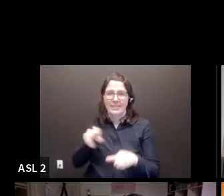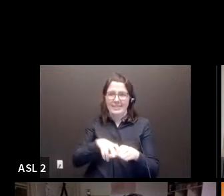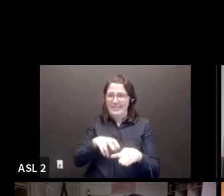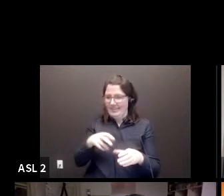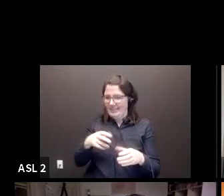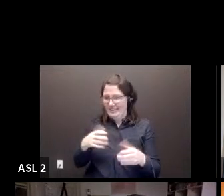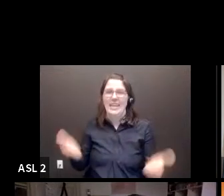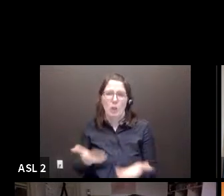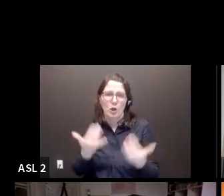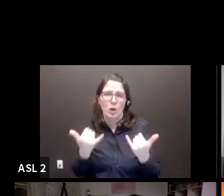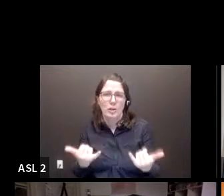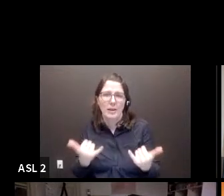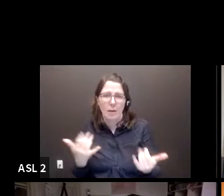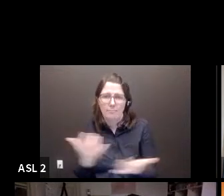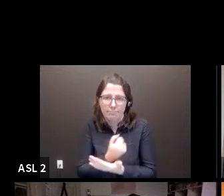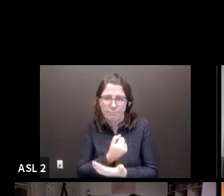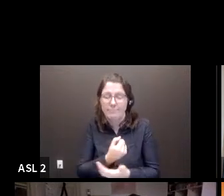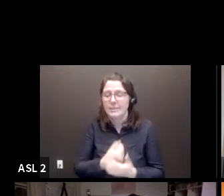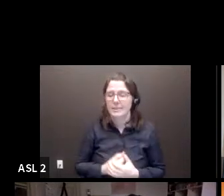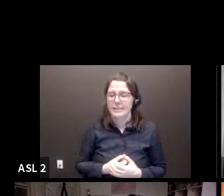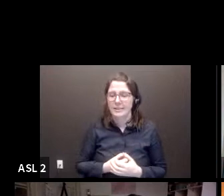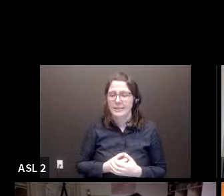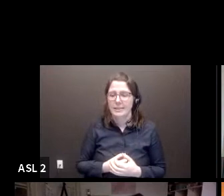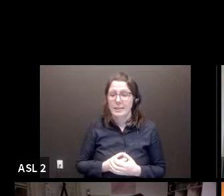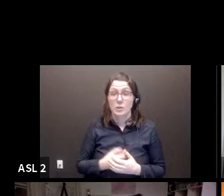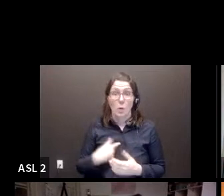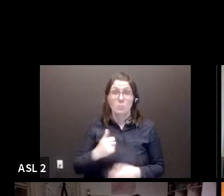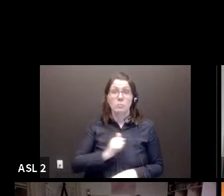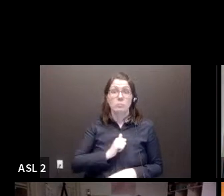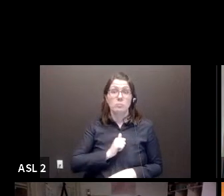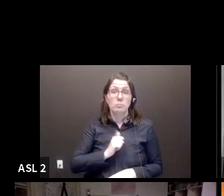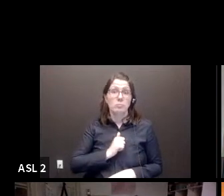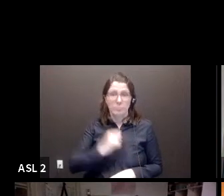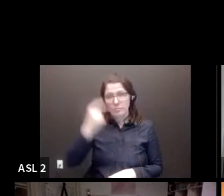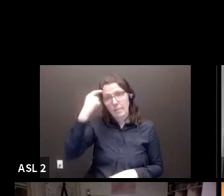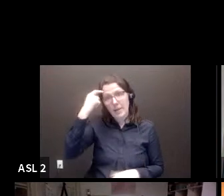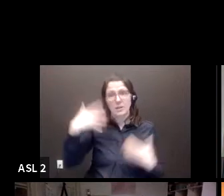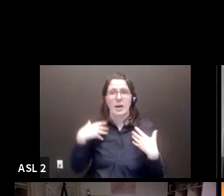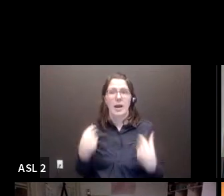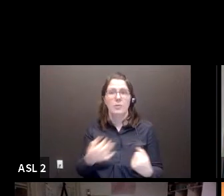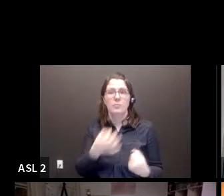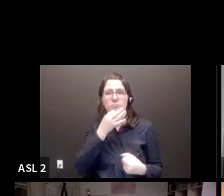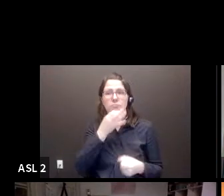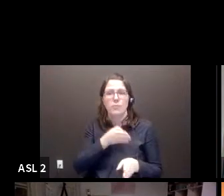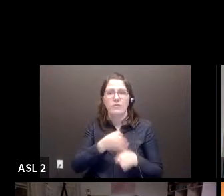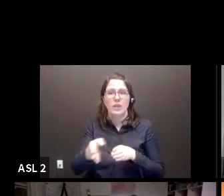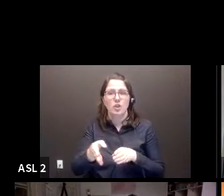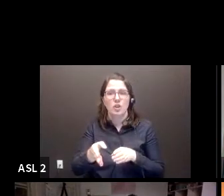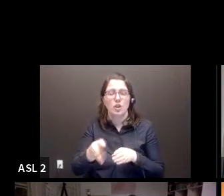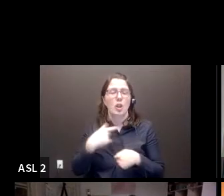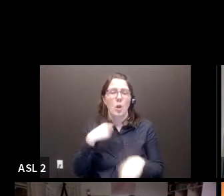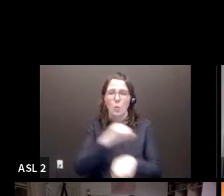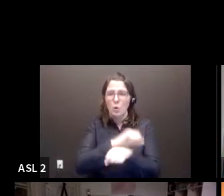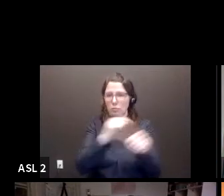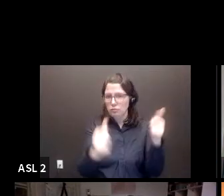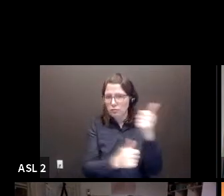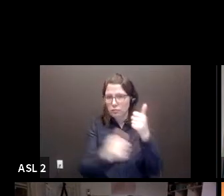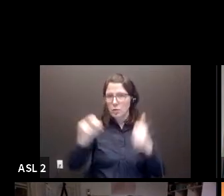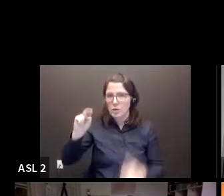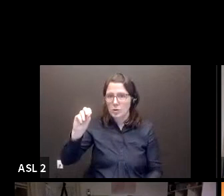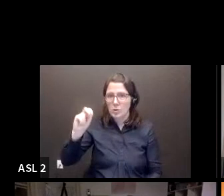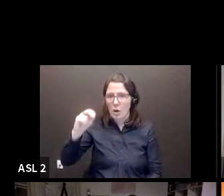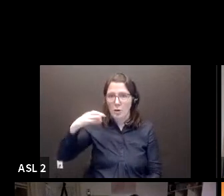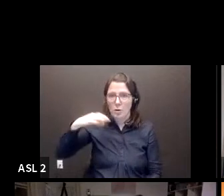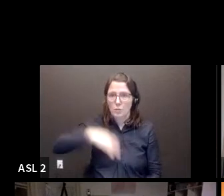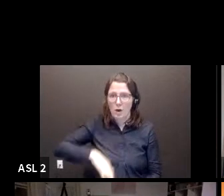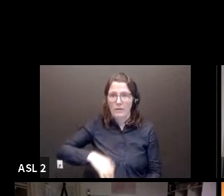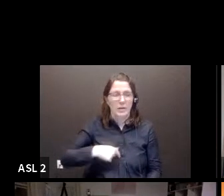me so today i i come into this space uh as a mental health professional uh as a non-profit service provider who's worked in our most delicate communities for